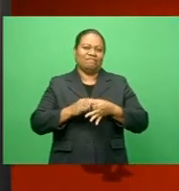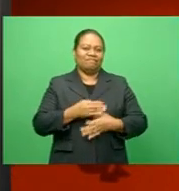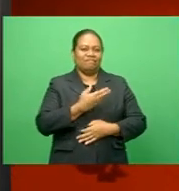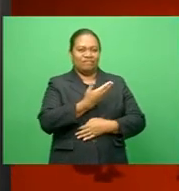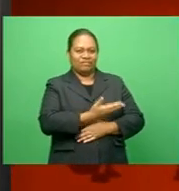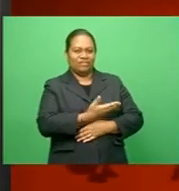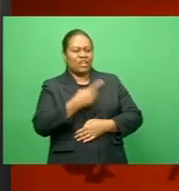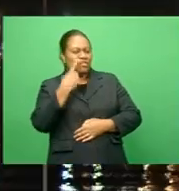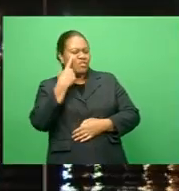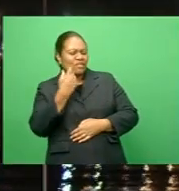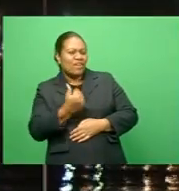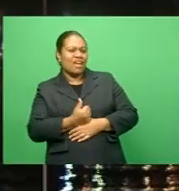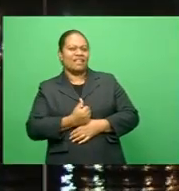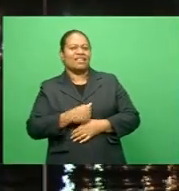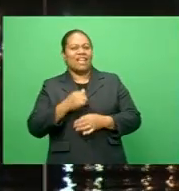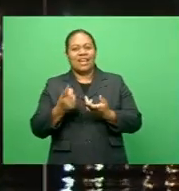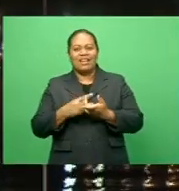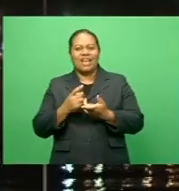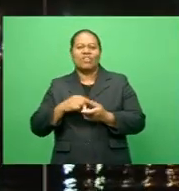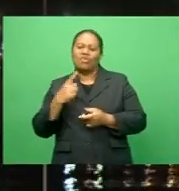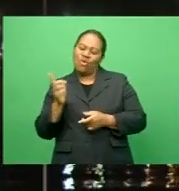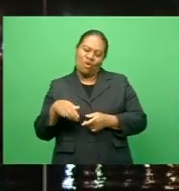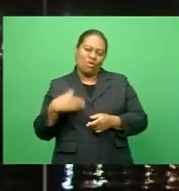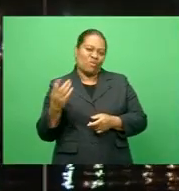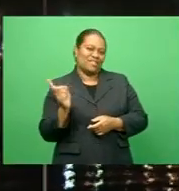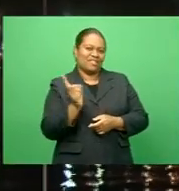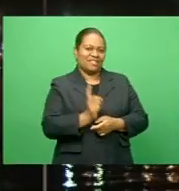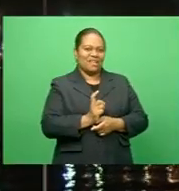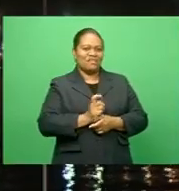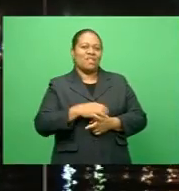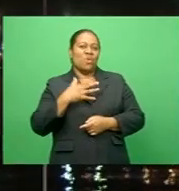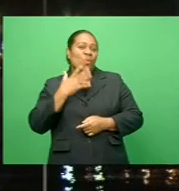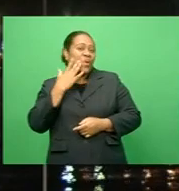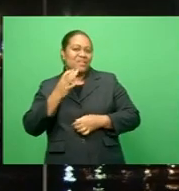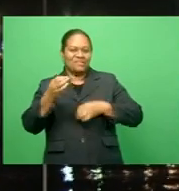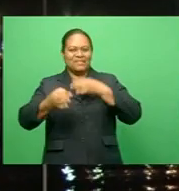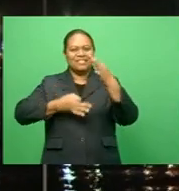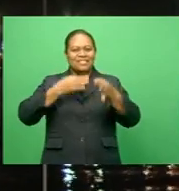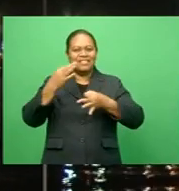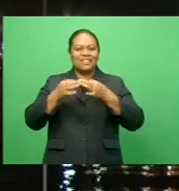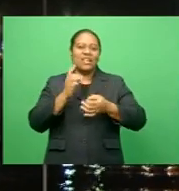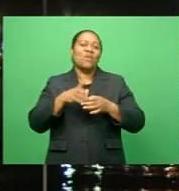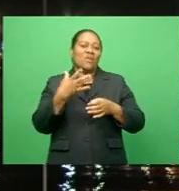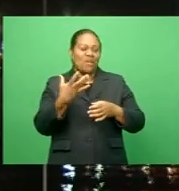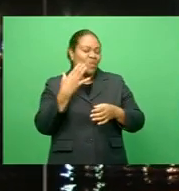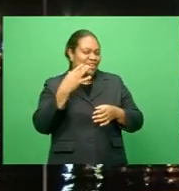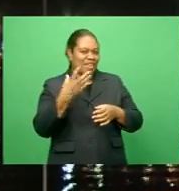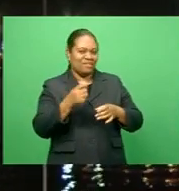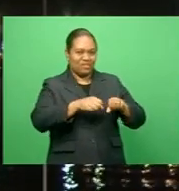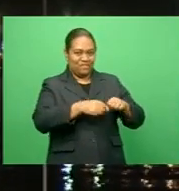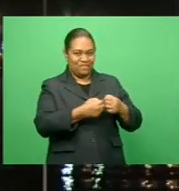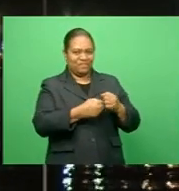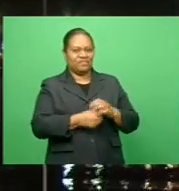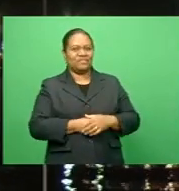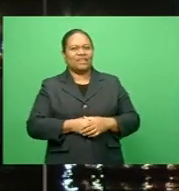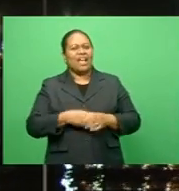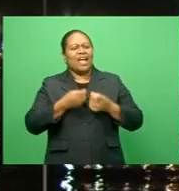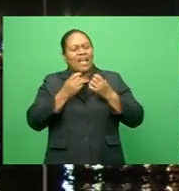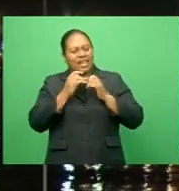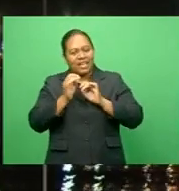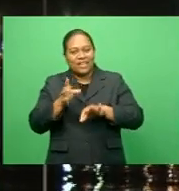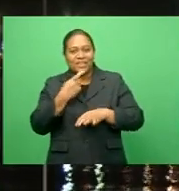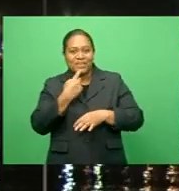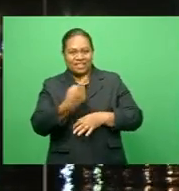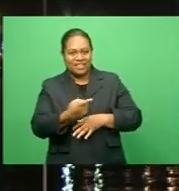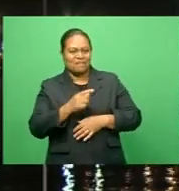find someone else to irritate with my out-of-tune singing fits during the commercial breaks. I hate to admit this to you, my frenemy, but